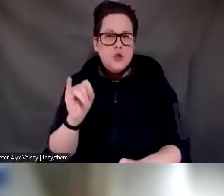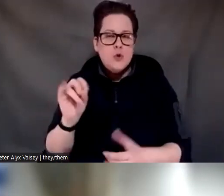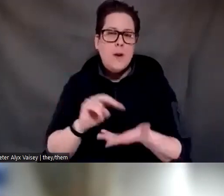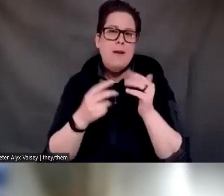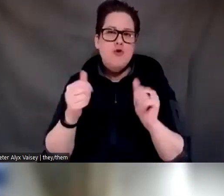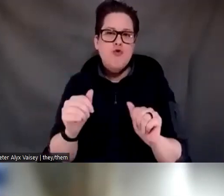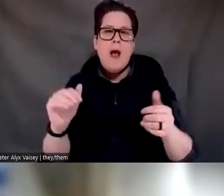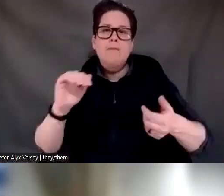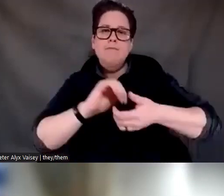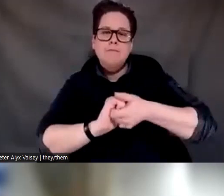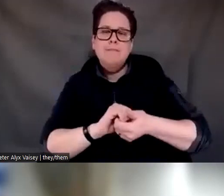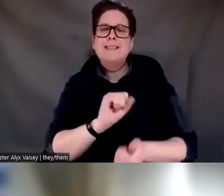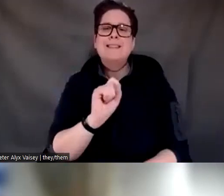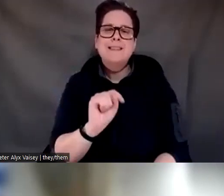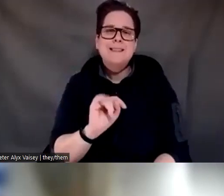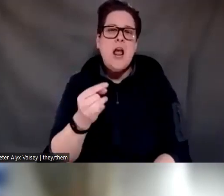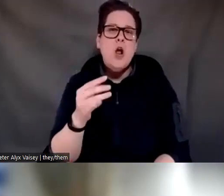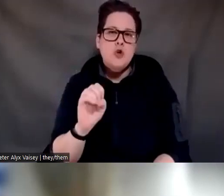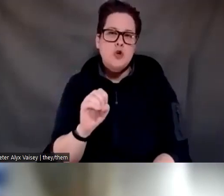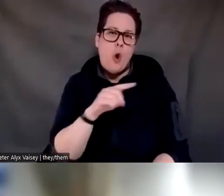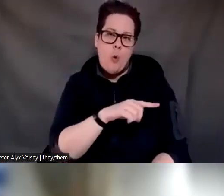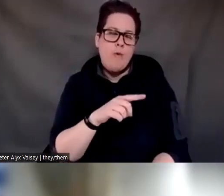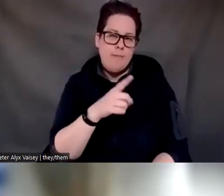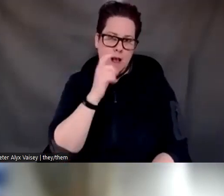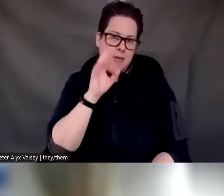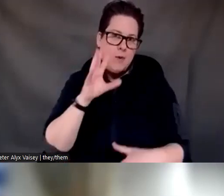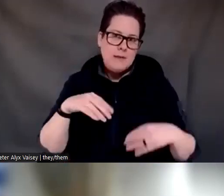with St. Joe's to kind of streamline that process.